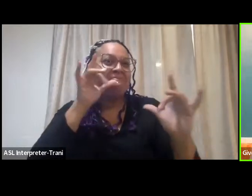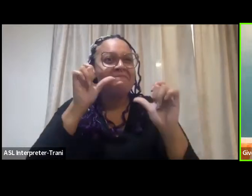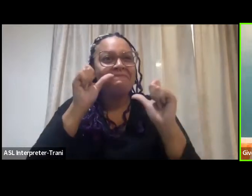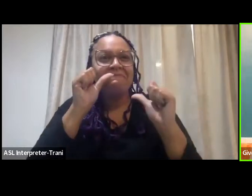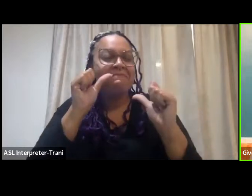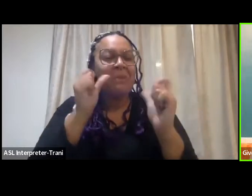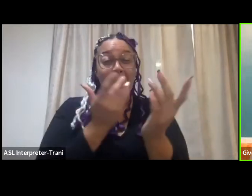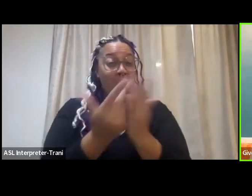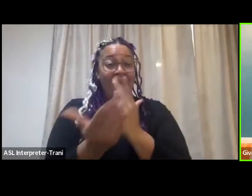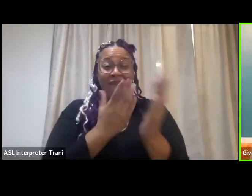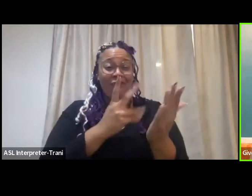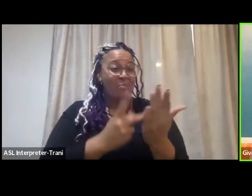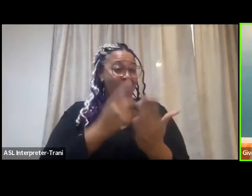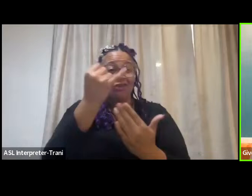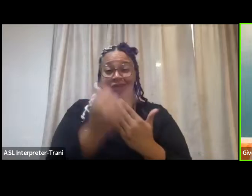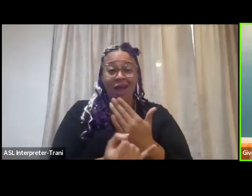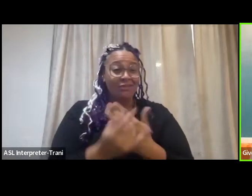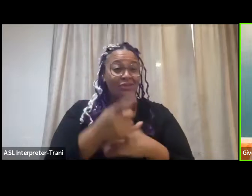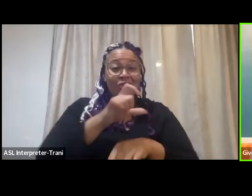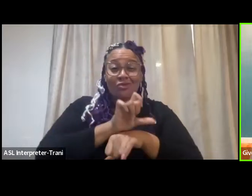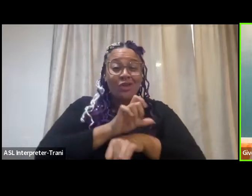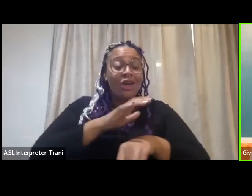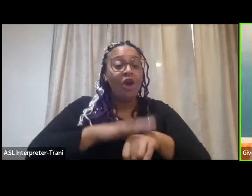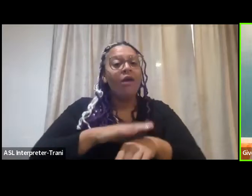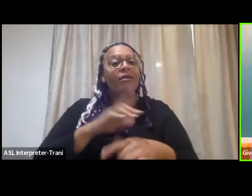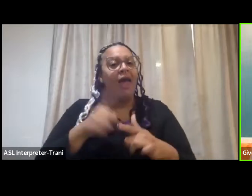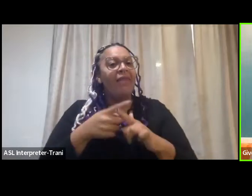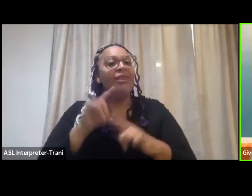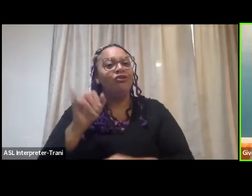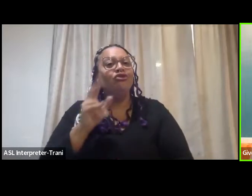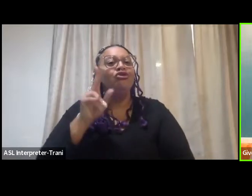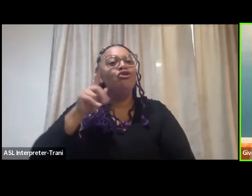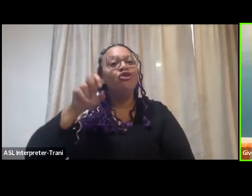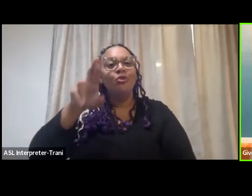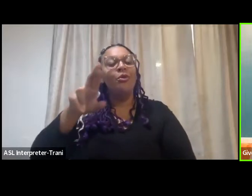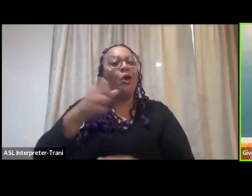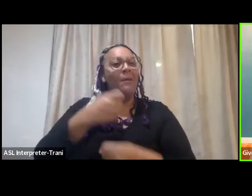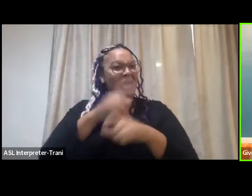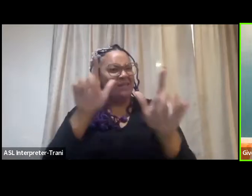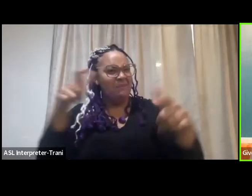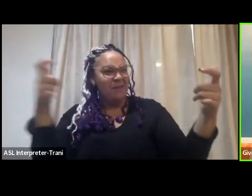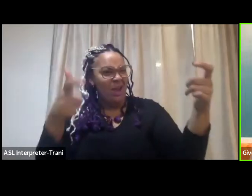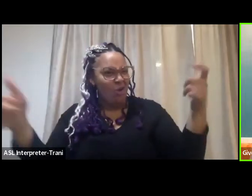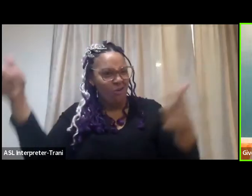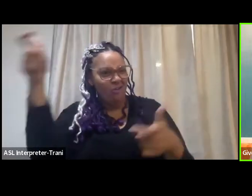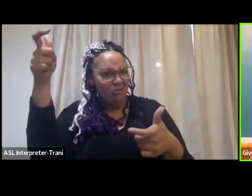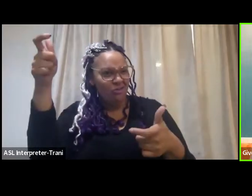types of projects you're working on. And Jupiter magnifies everything and makes it bigger.